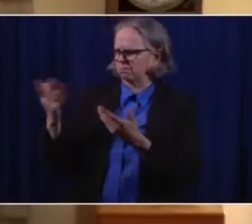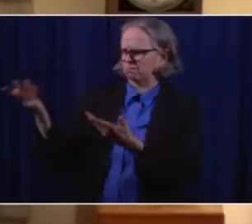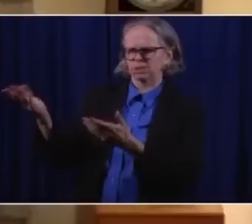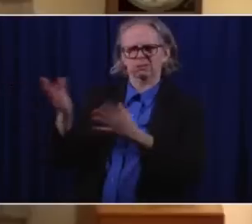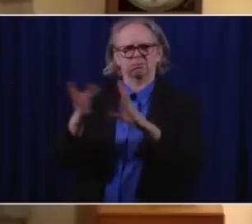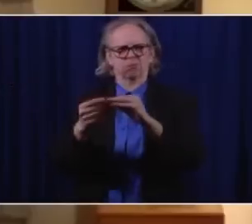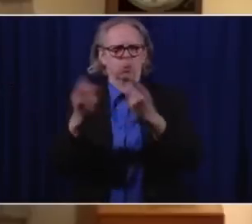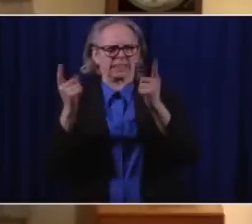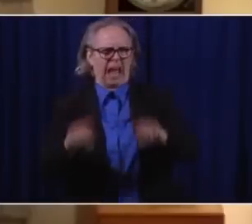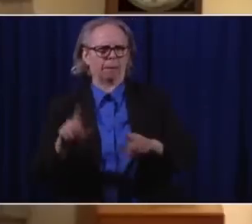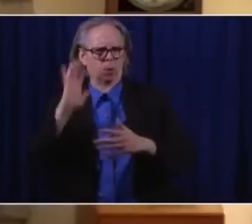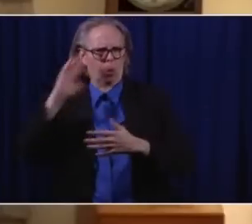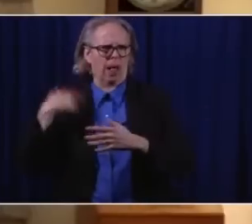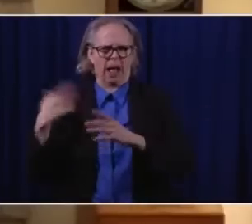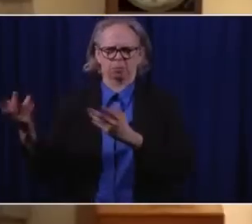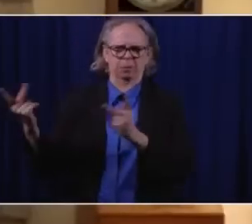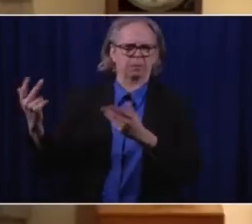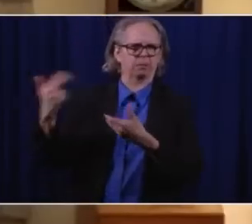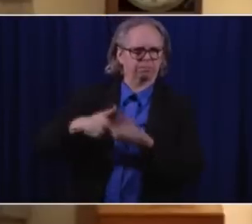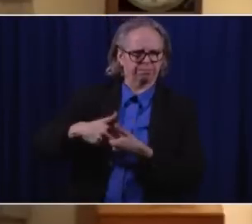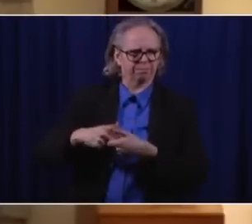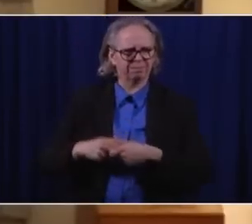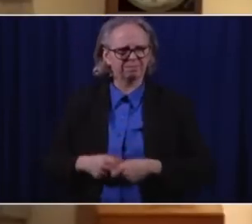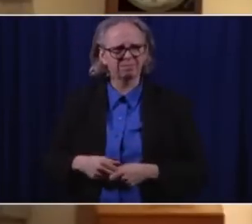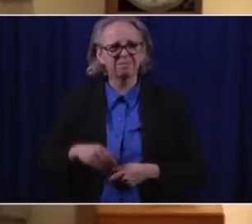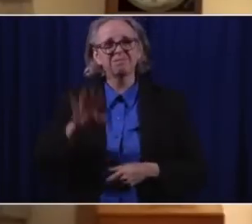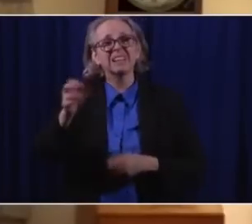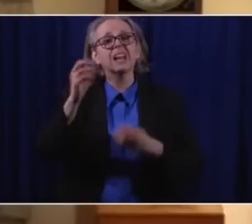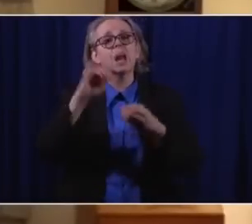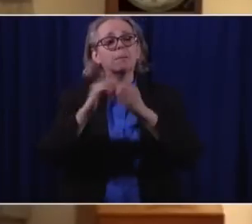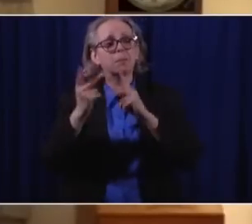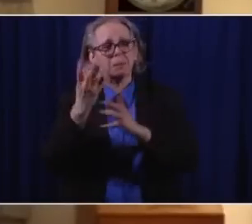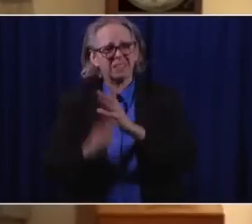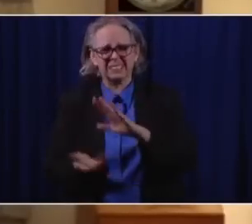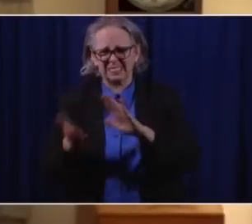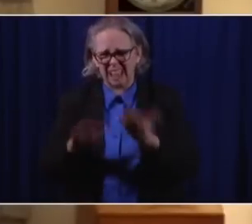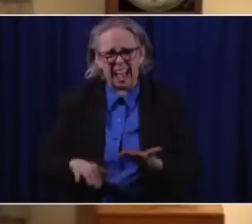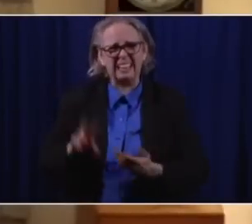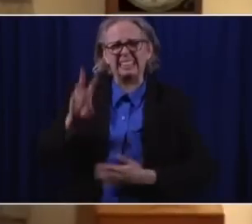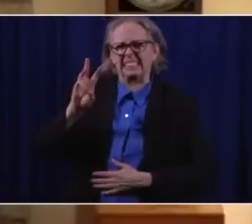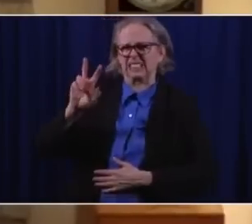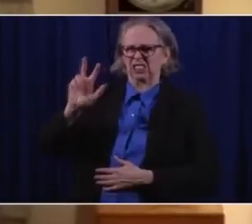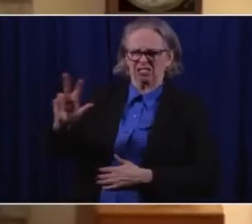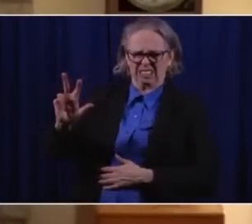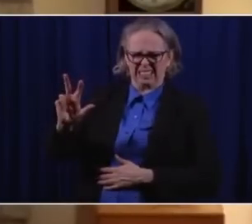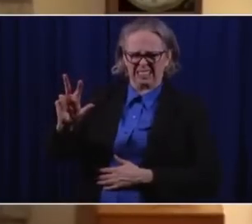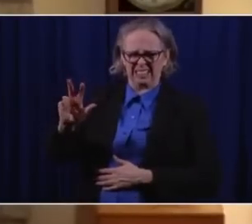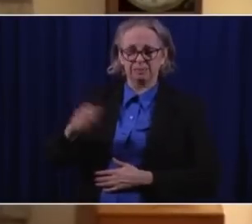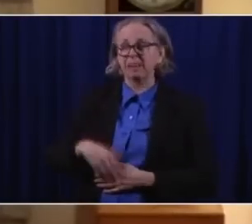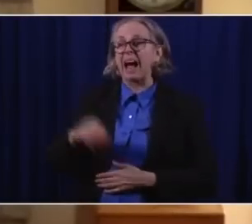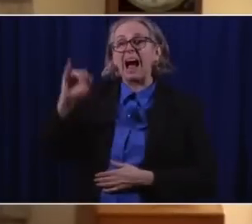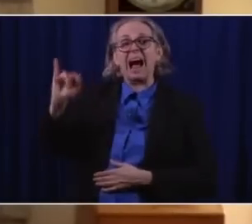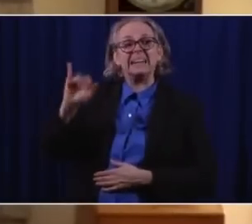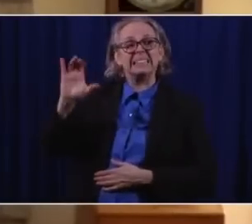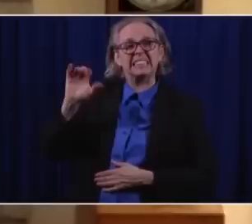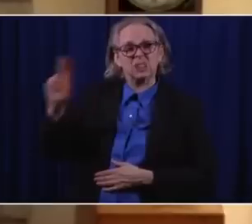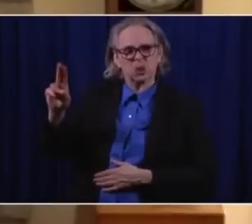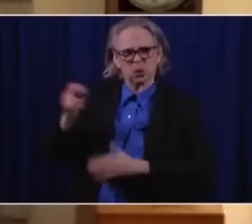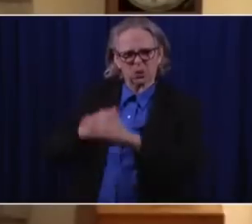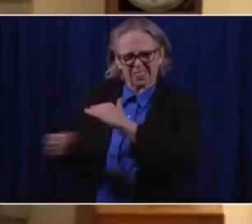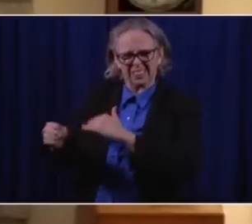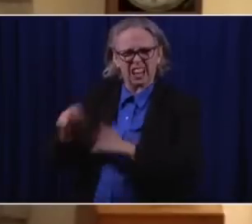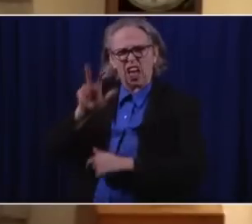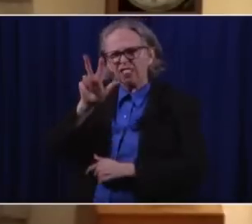have 63 deaths reported since yesterday and 38 new ICU admissions. Eric, let's go to our